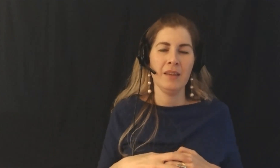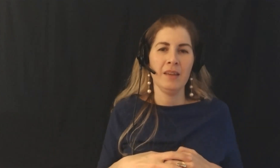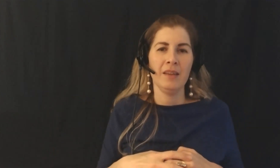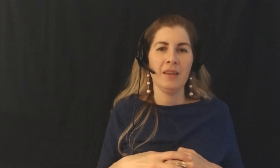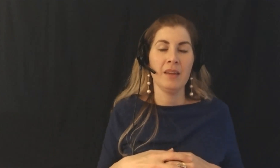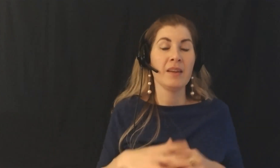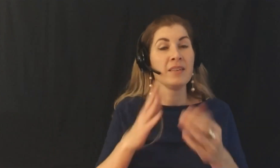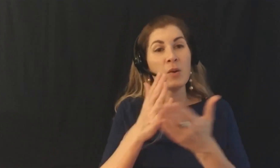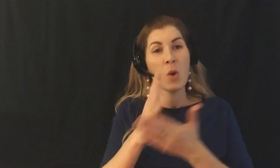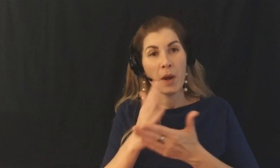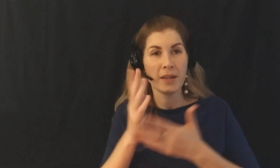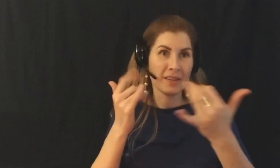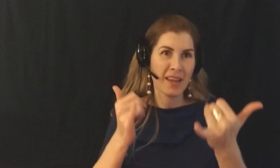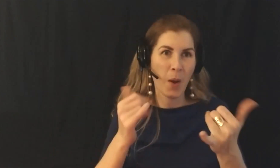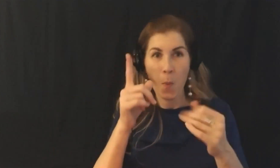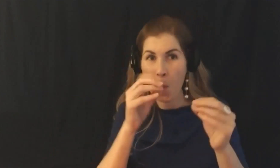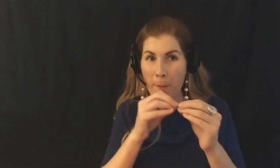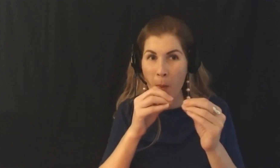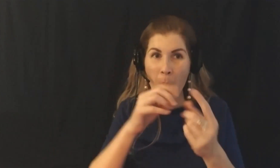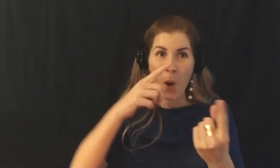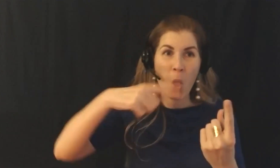All right, so then I'm going to do one more loop.